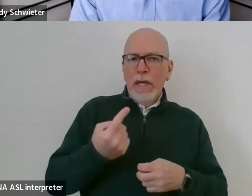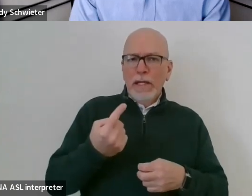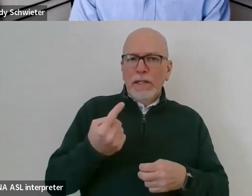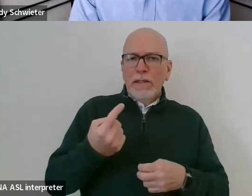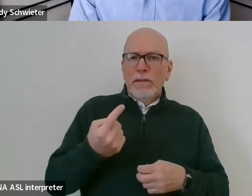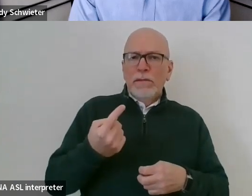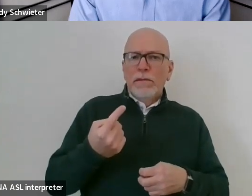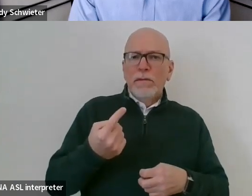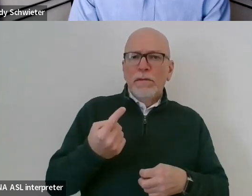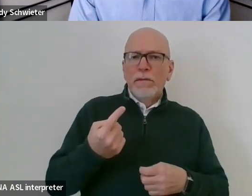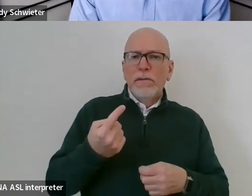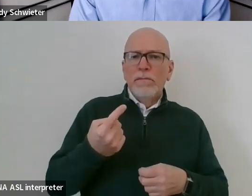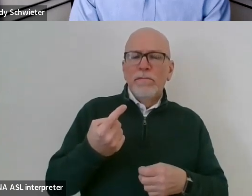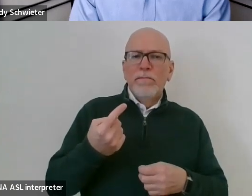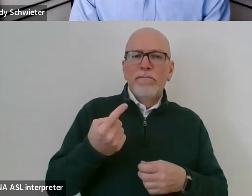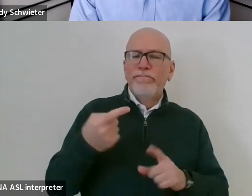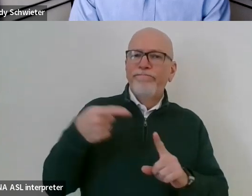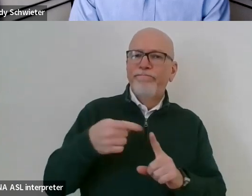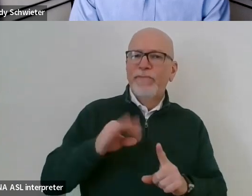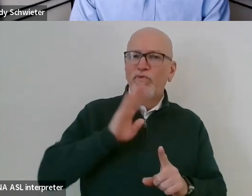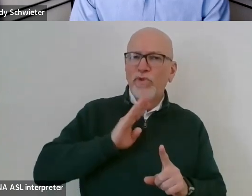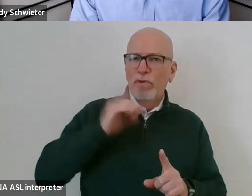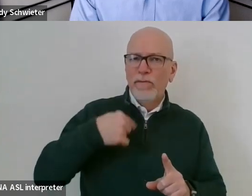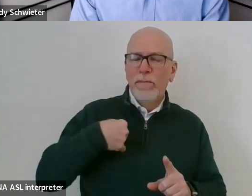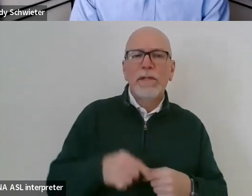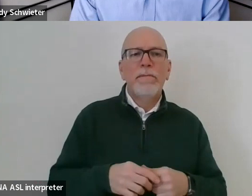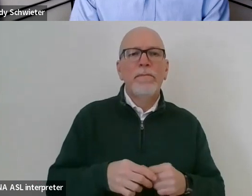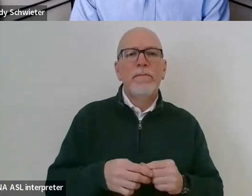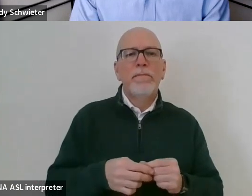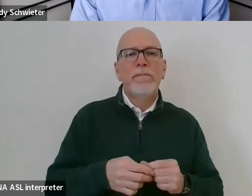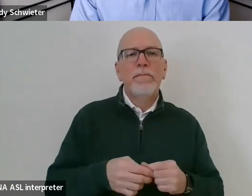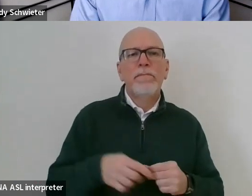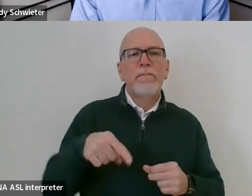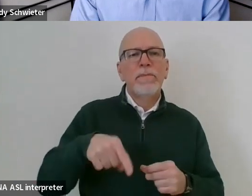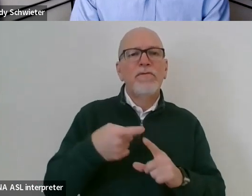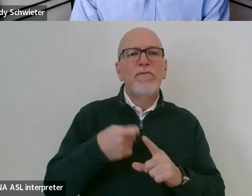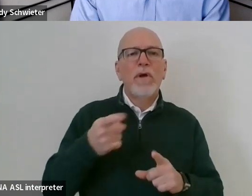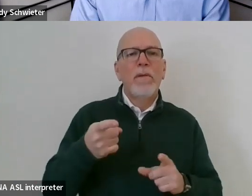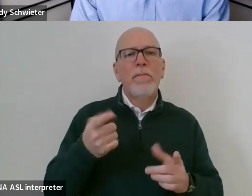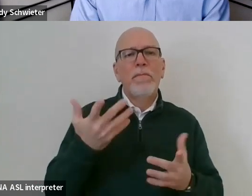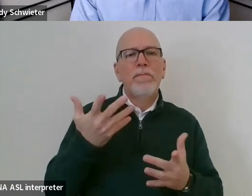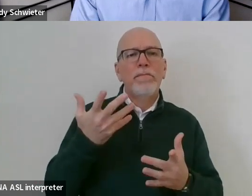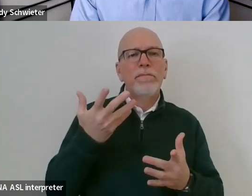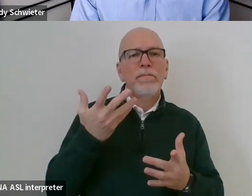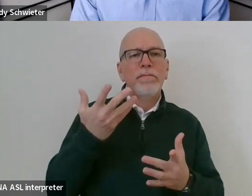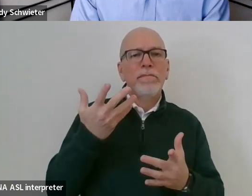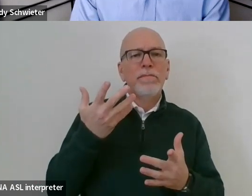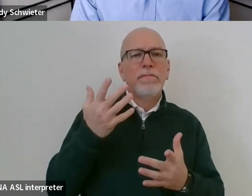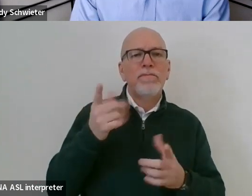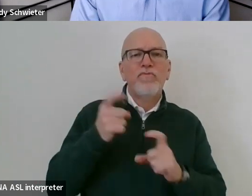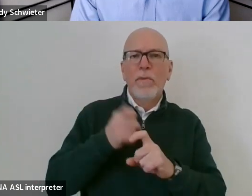a source of inspiration for me. This is a quote from a distinguished author